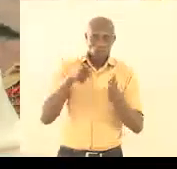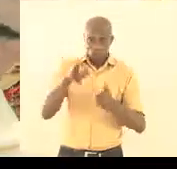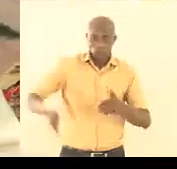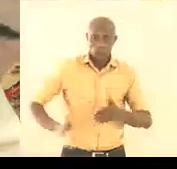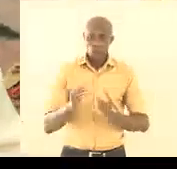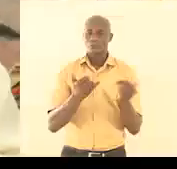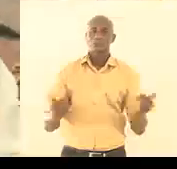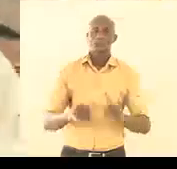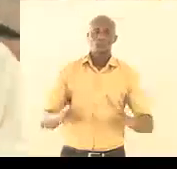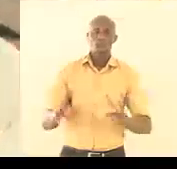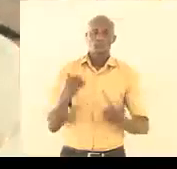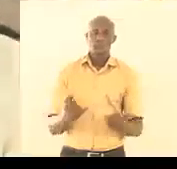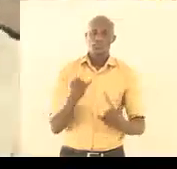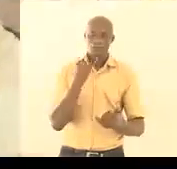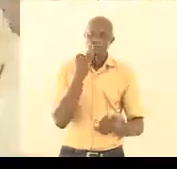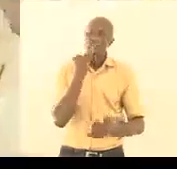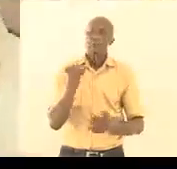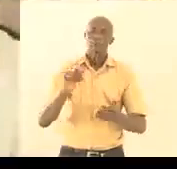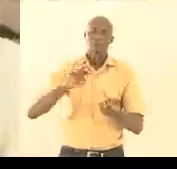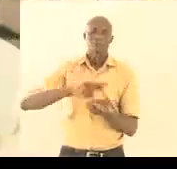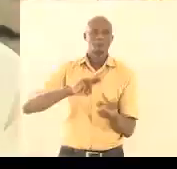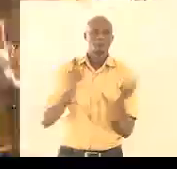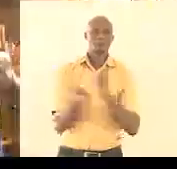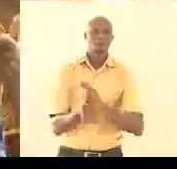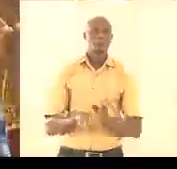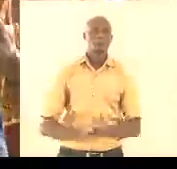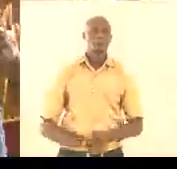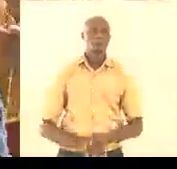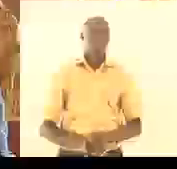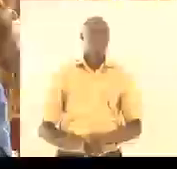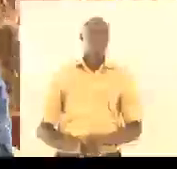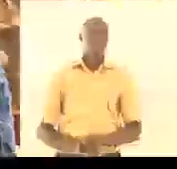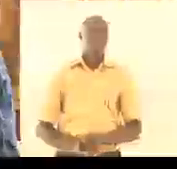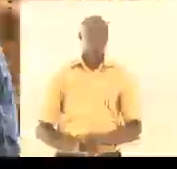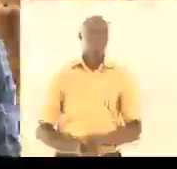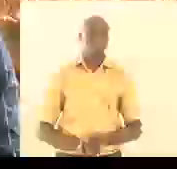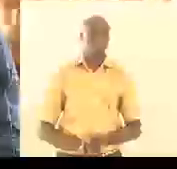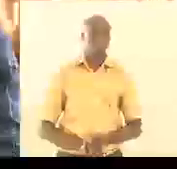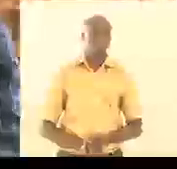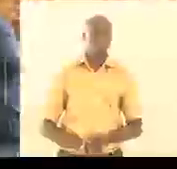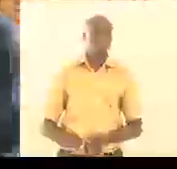is repent. Give her a round of applause.